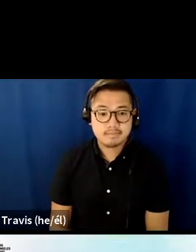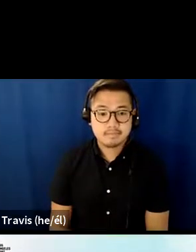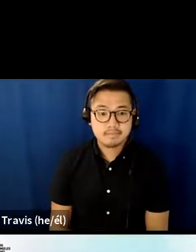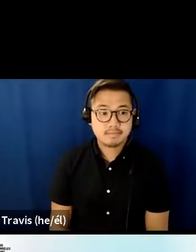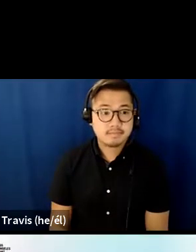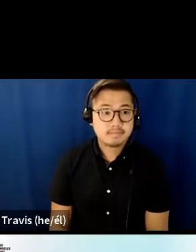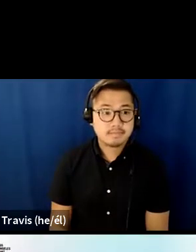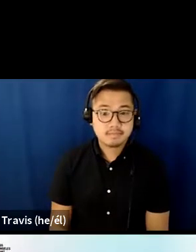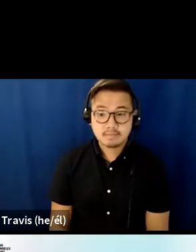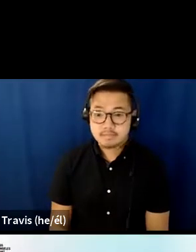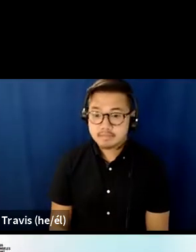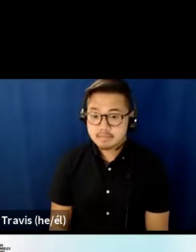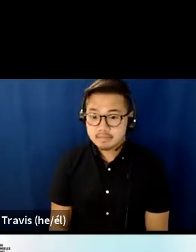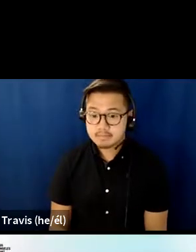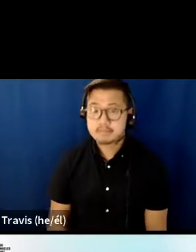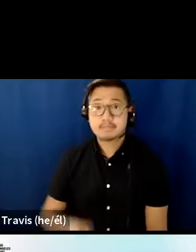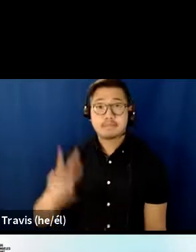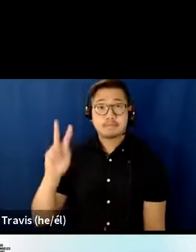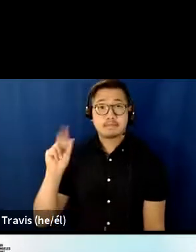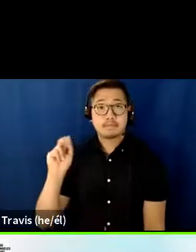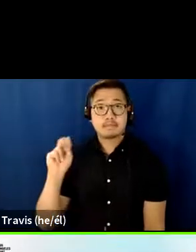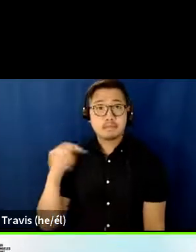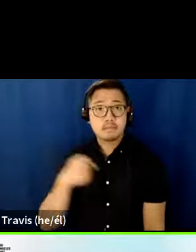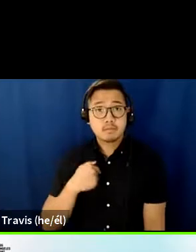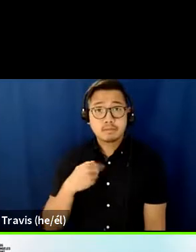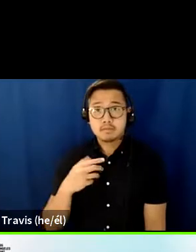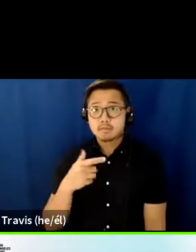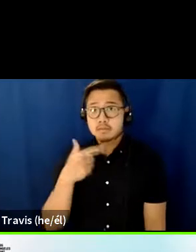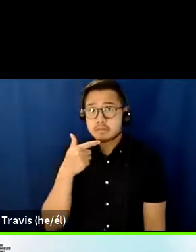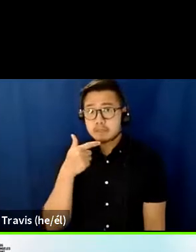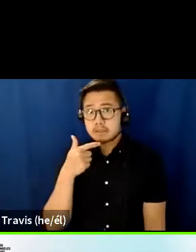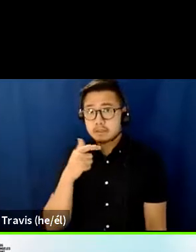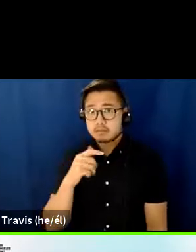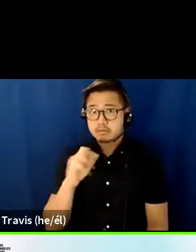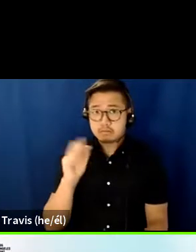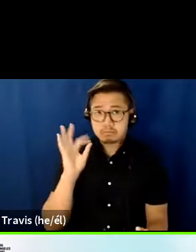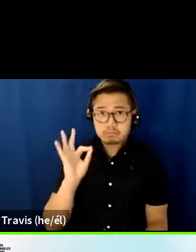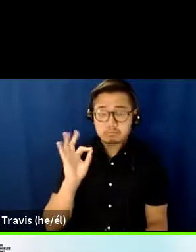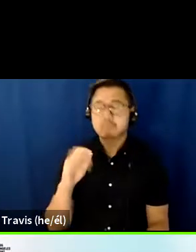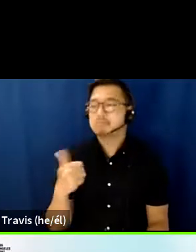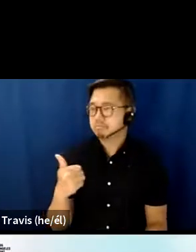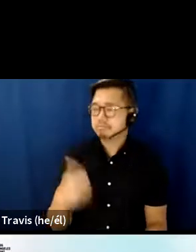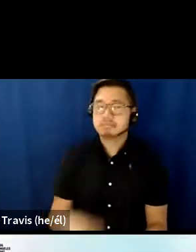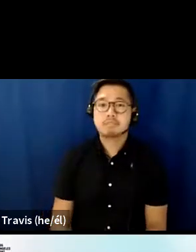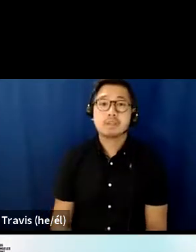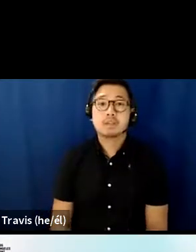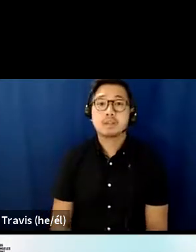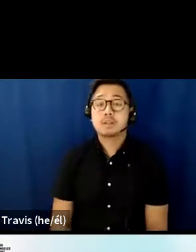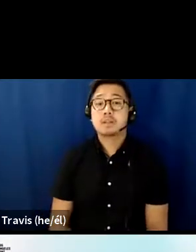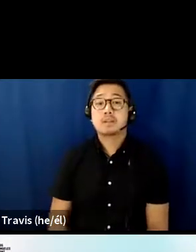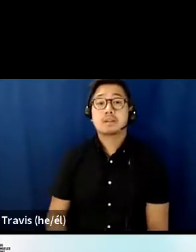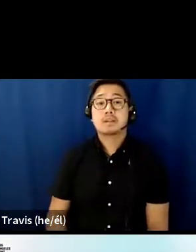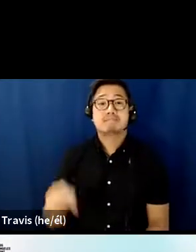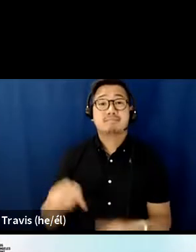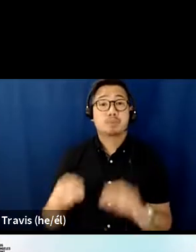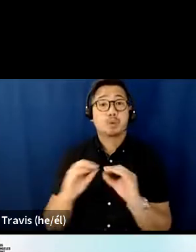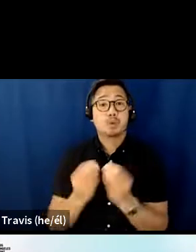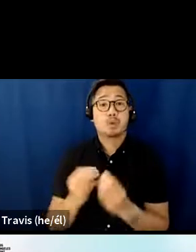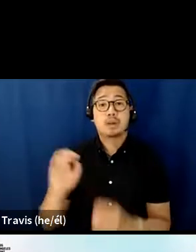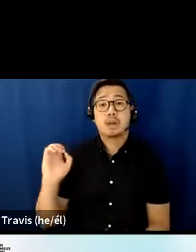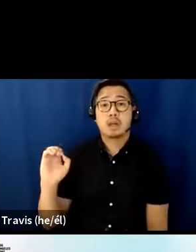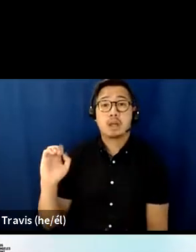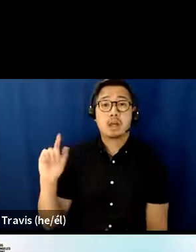All right, am I on? Yes. Yes, we can hear you. One of the ways the element of hope has been able to show up, I